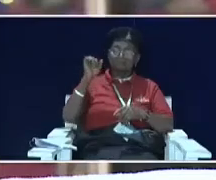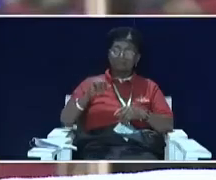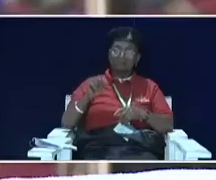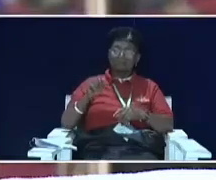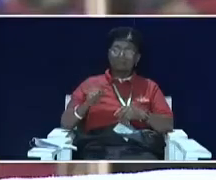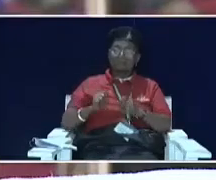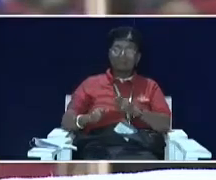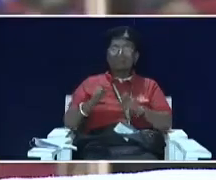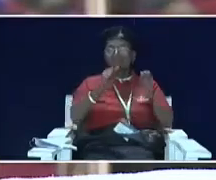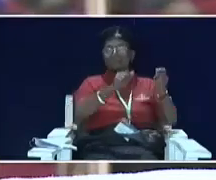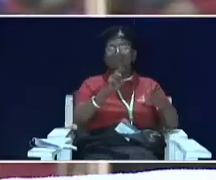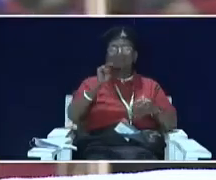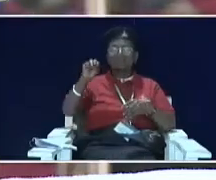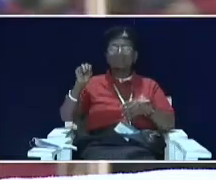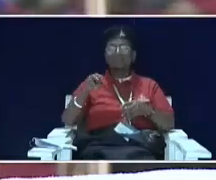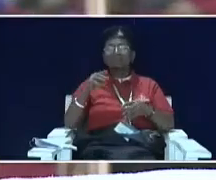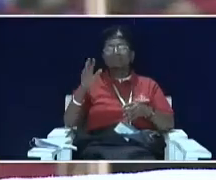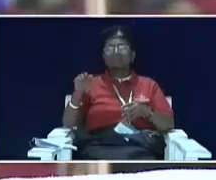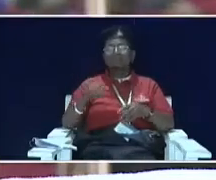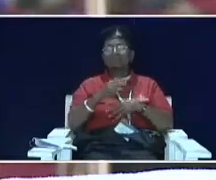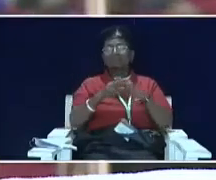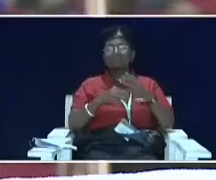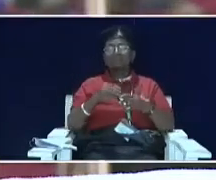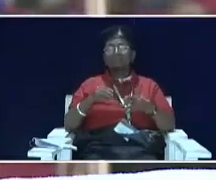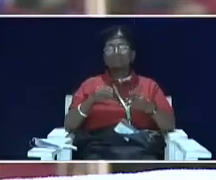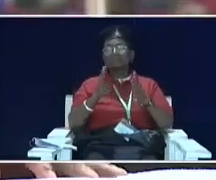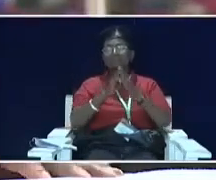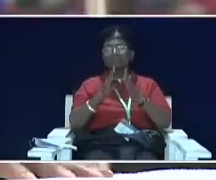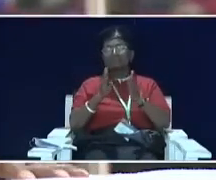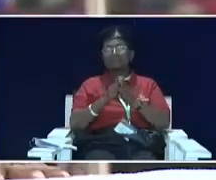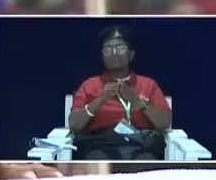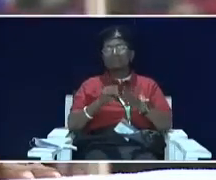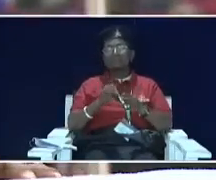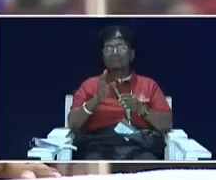whole city got converted.